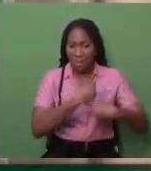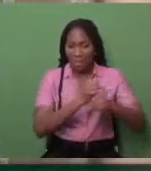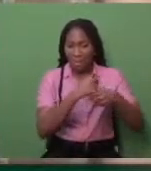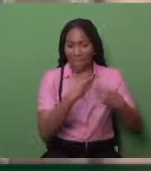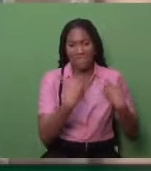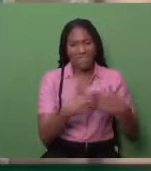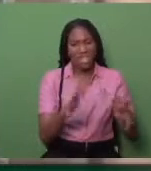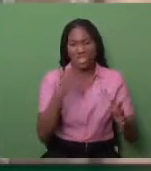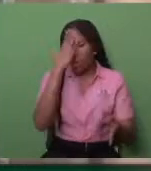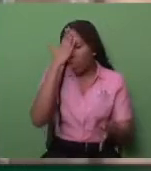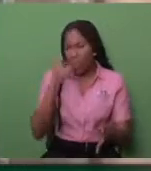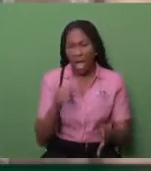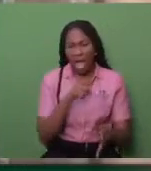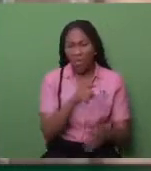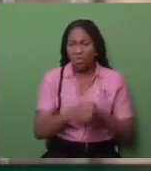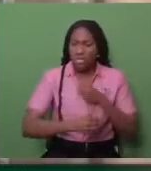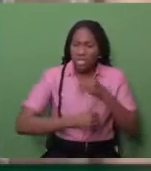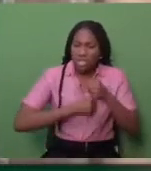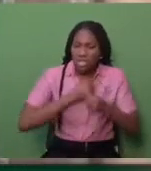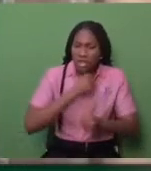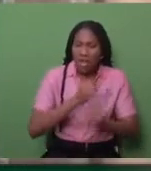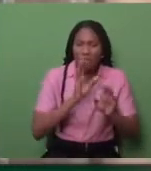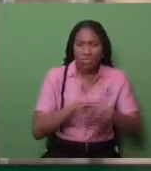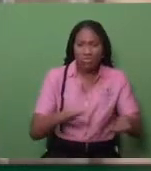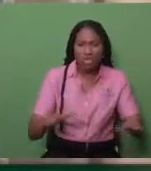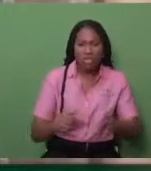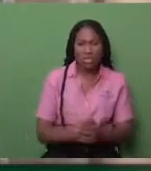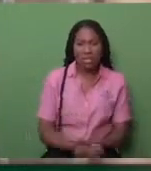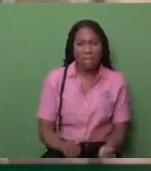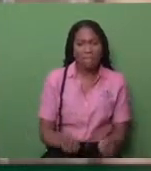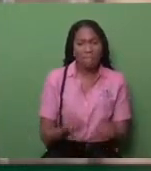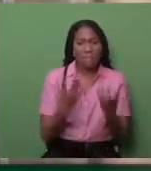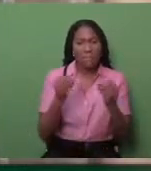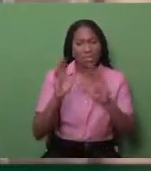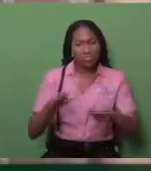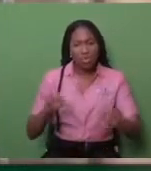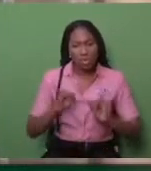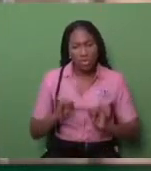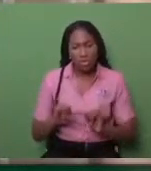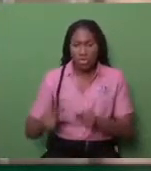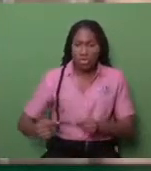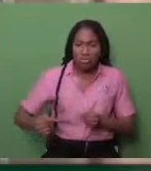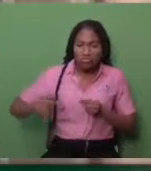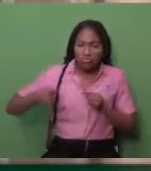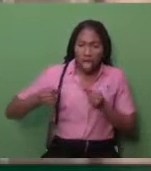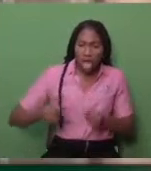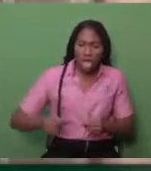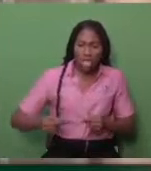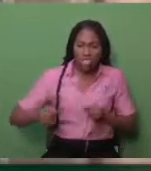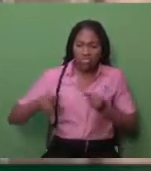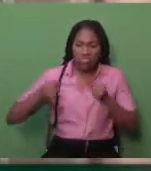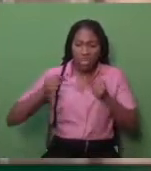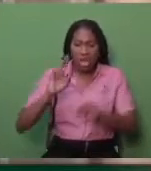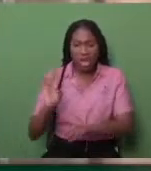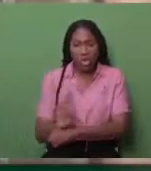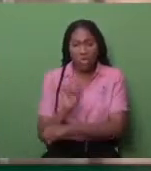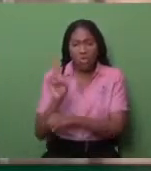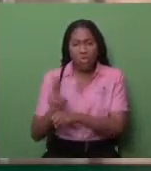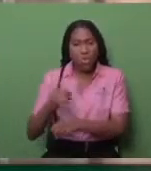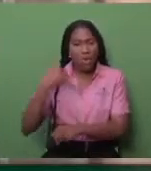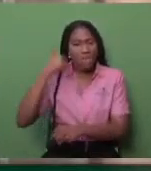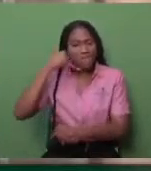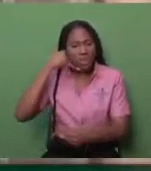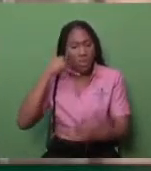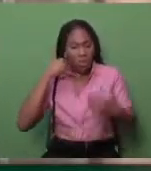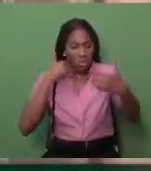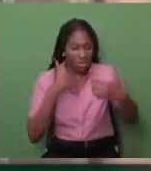children? Throughout the country, thousands of children continue to struggle to use their parents' cell phone to get onto